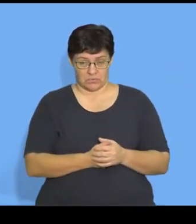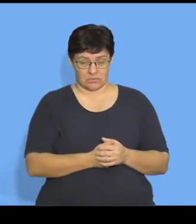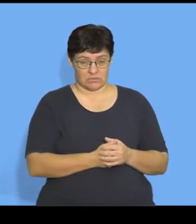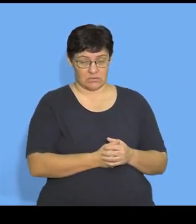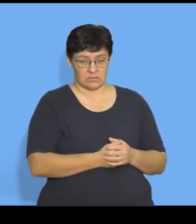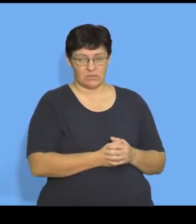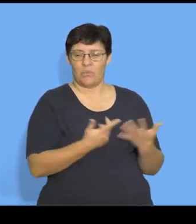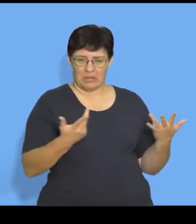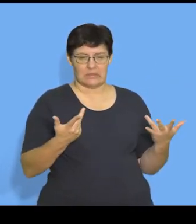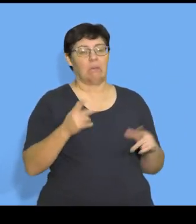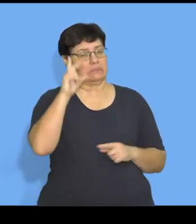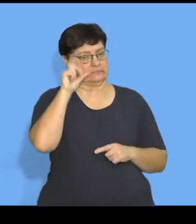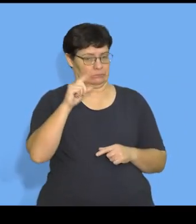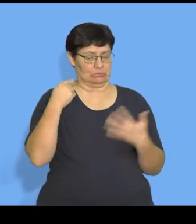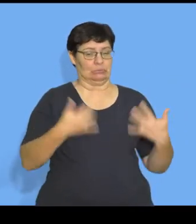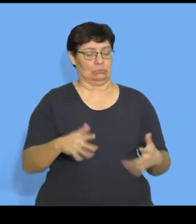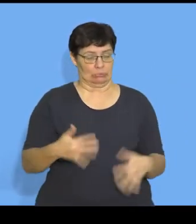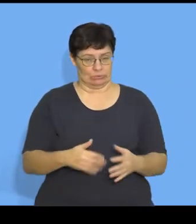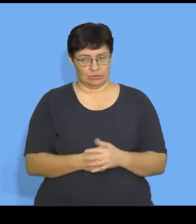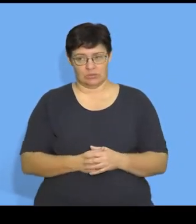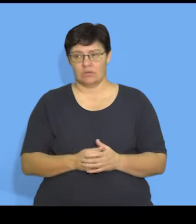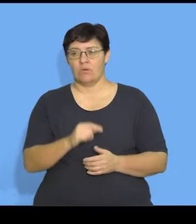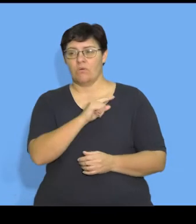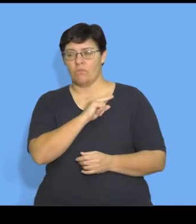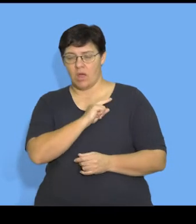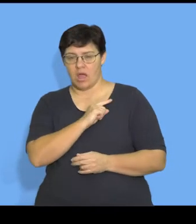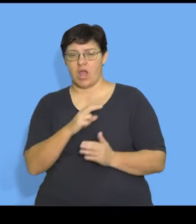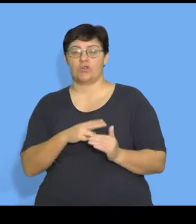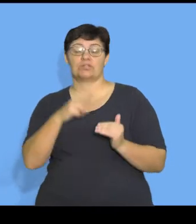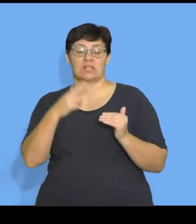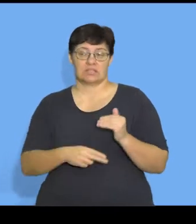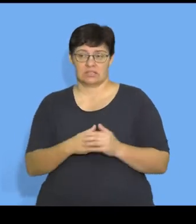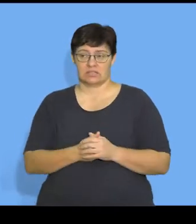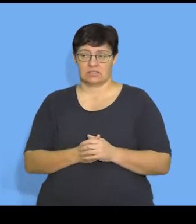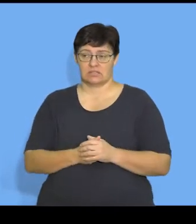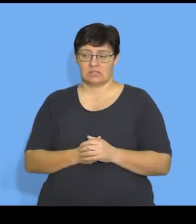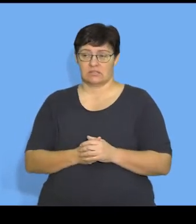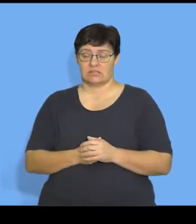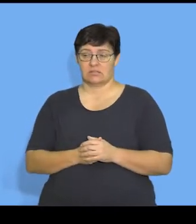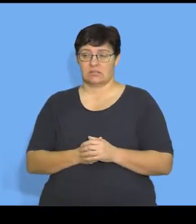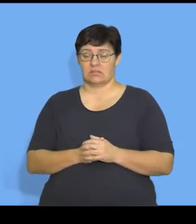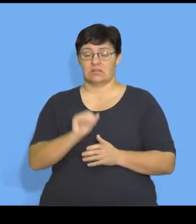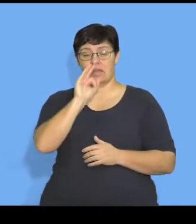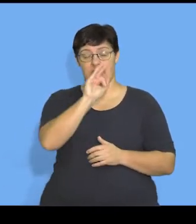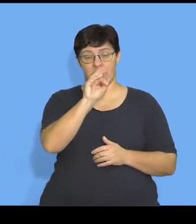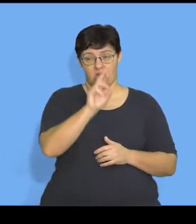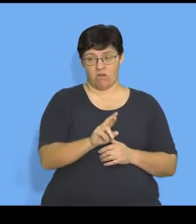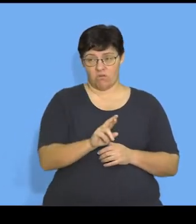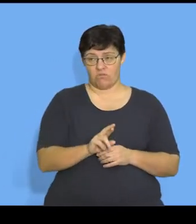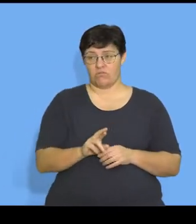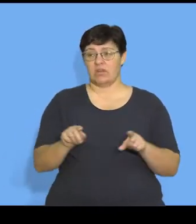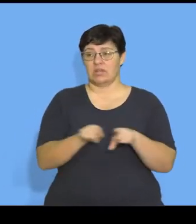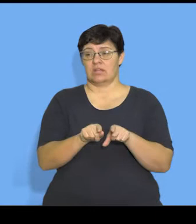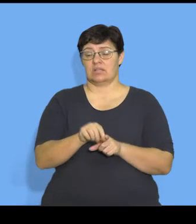gets interesting, because I'm going to do a resultant, and this is vector addition. So I would add the two